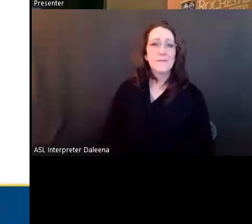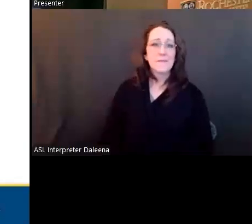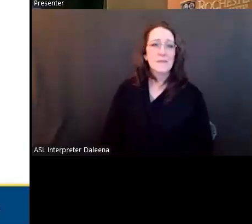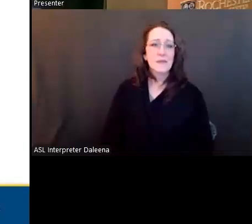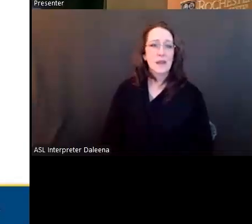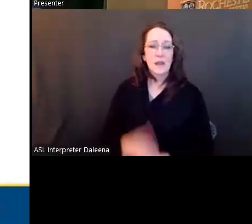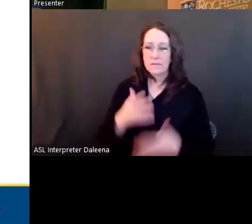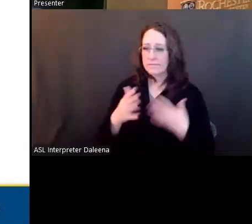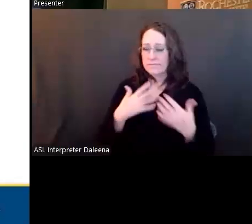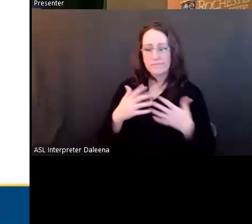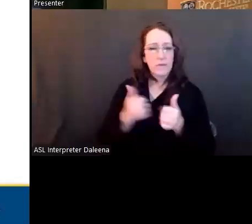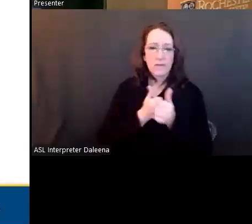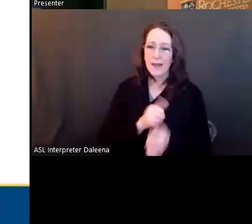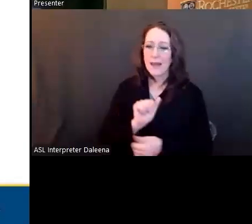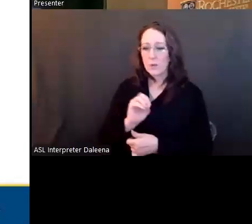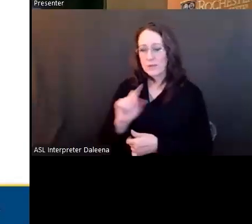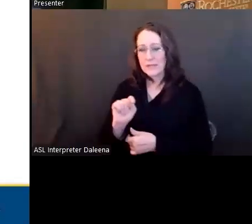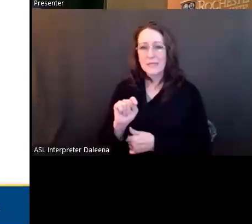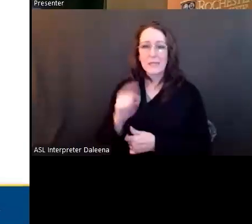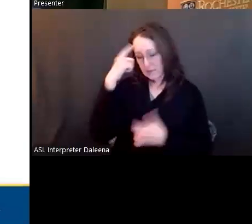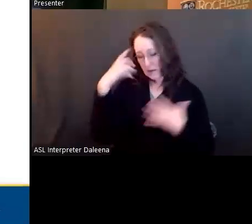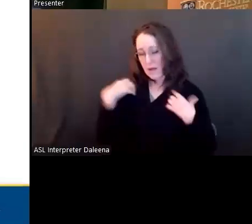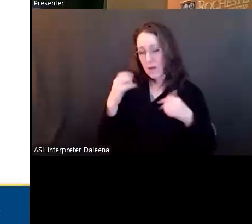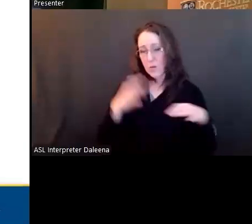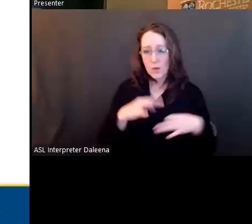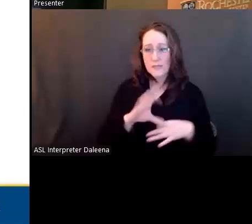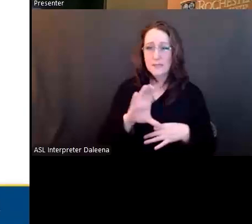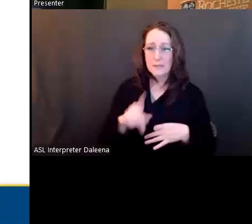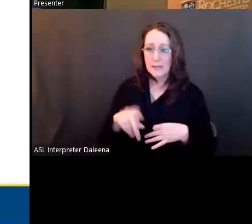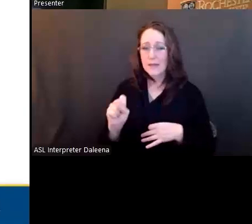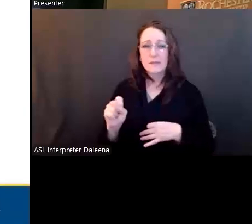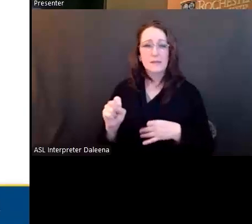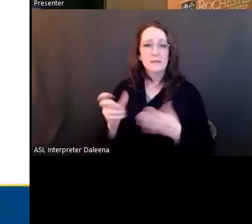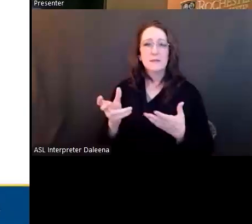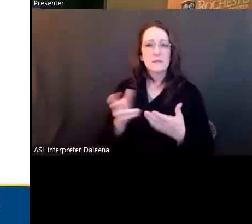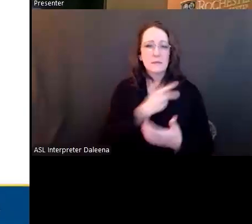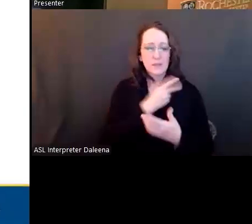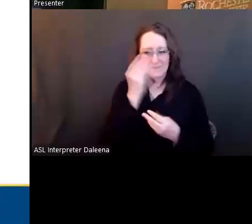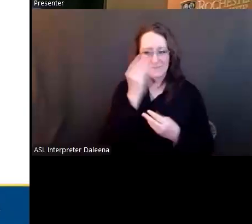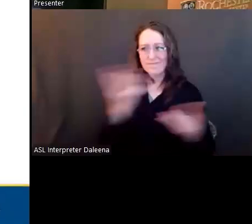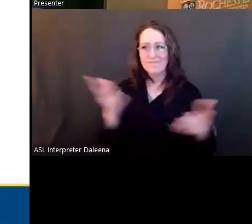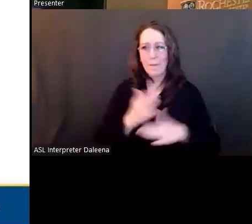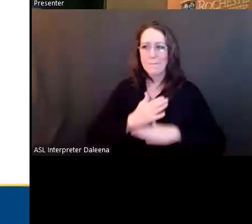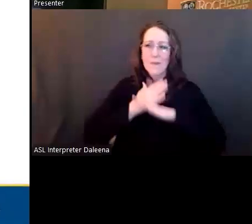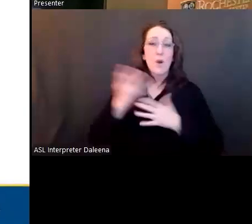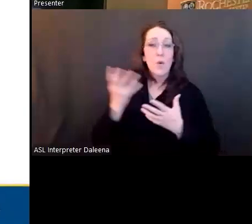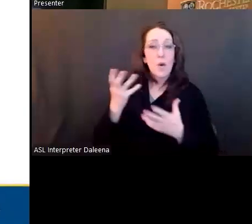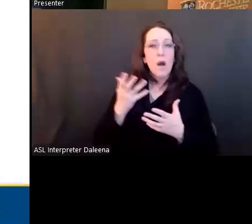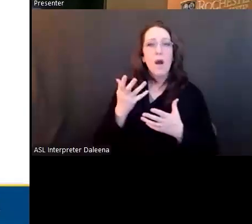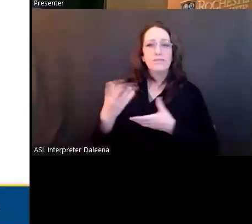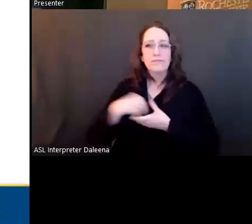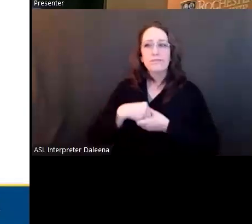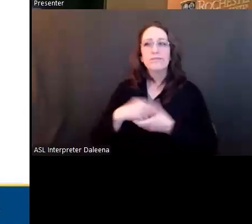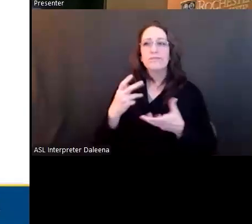by AOT, mental health court, and CPS, this patient would note that her primary barrier in treatment engagement was due to